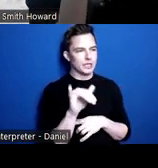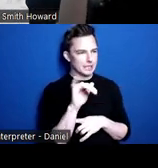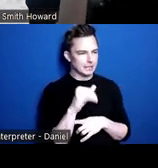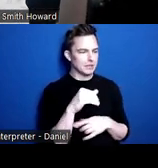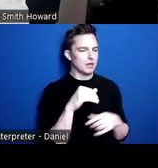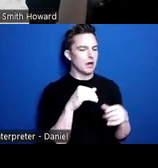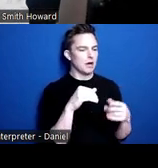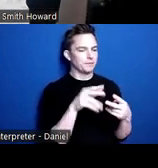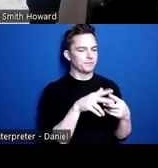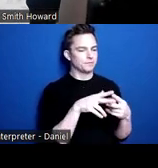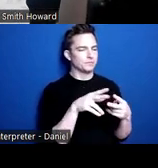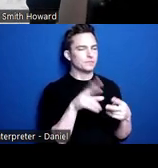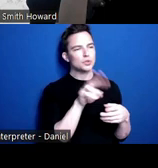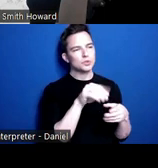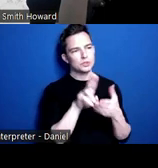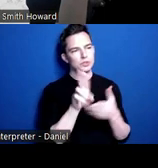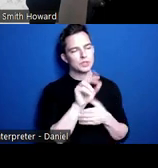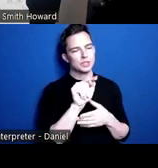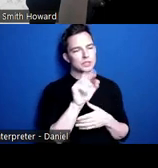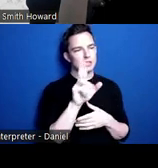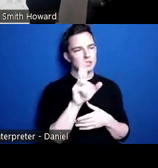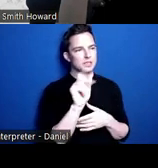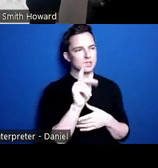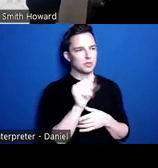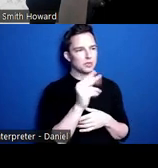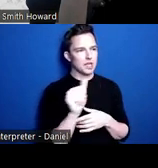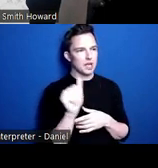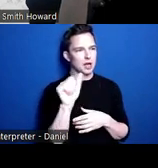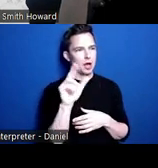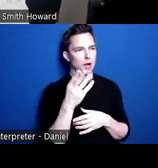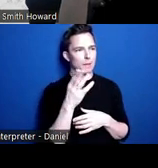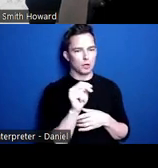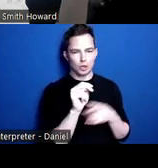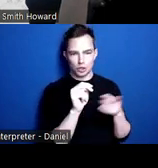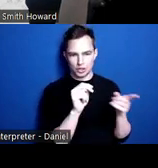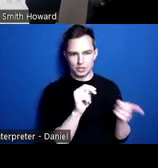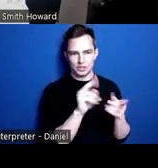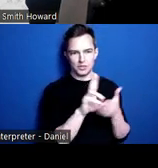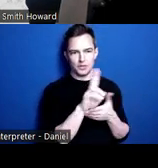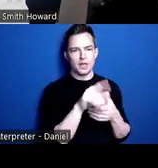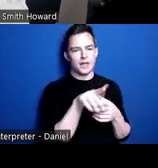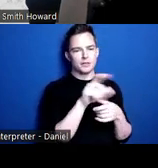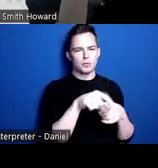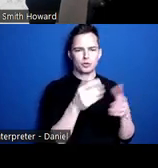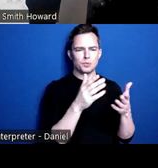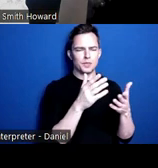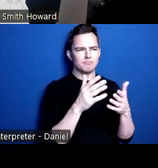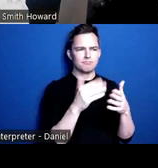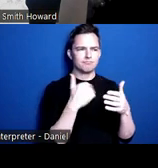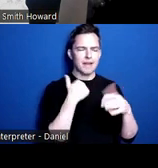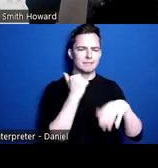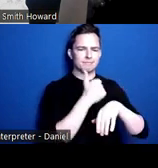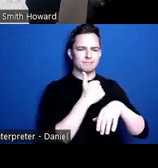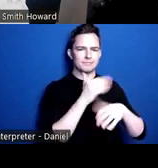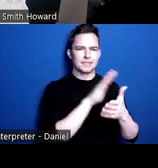There's two in the university, Tuscaloosa, Auburn, Mobile, and they are supposed to be kind of clearing houses,